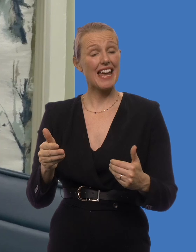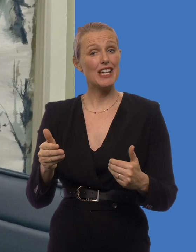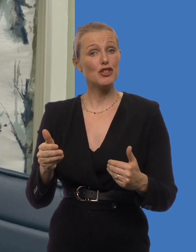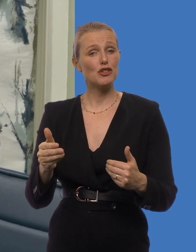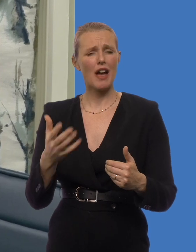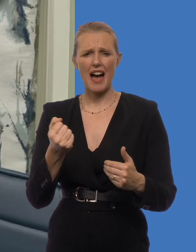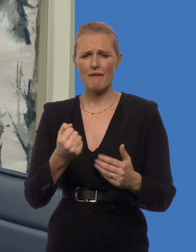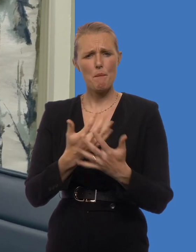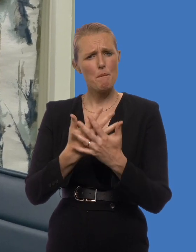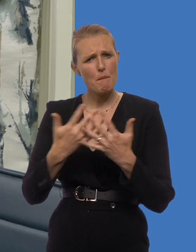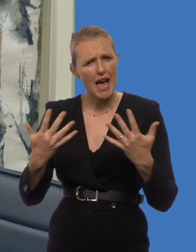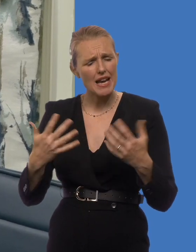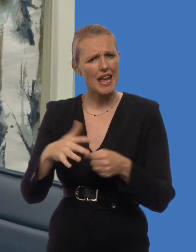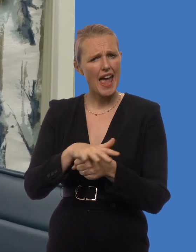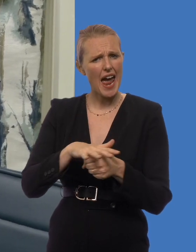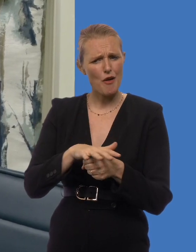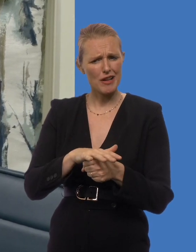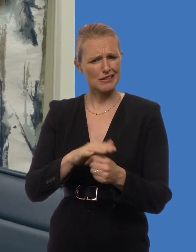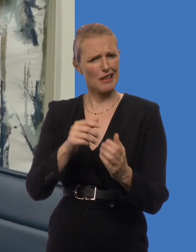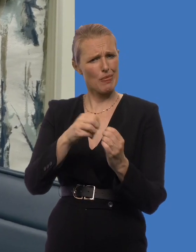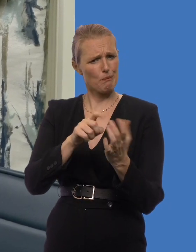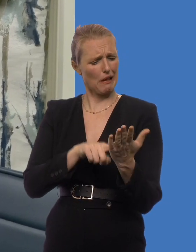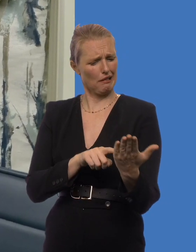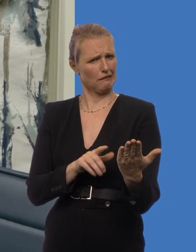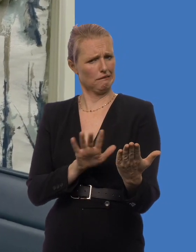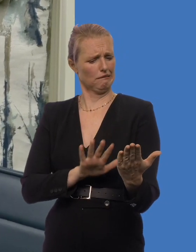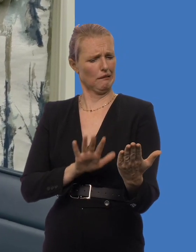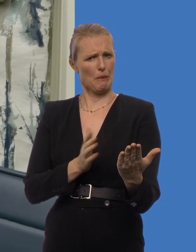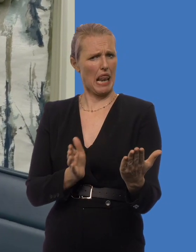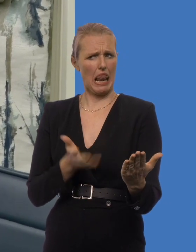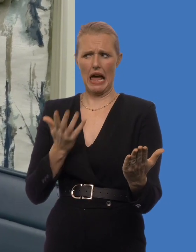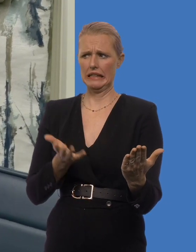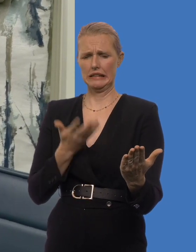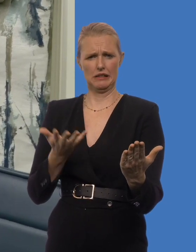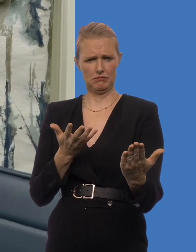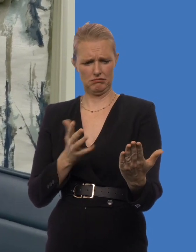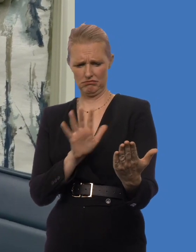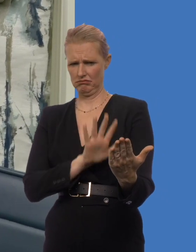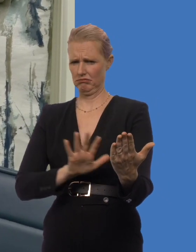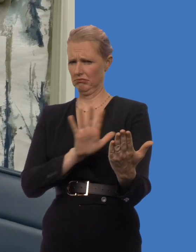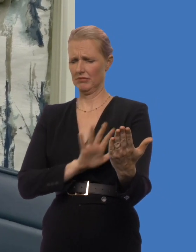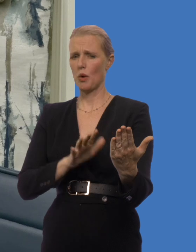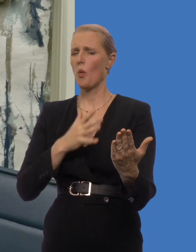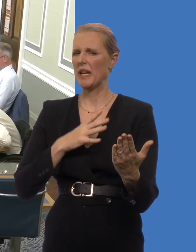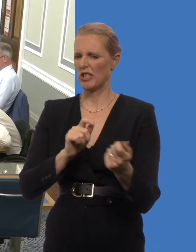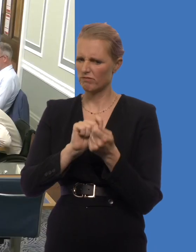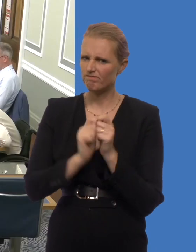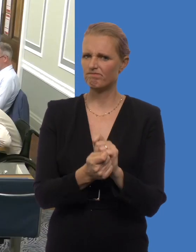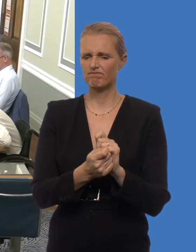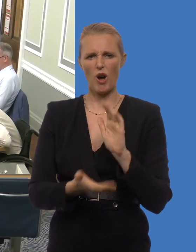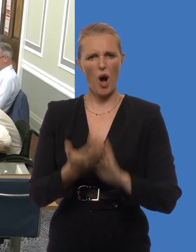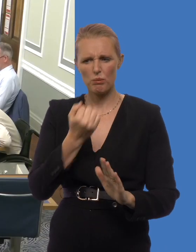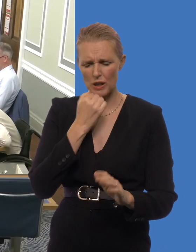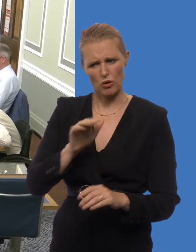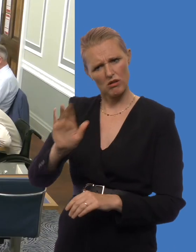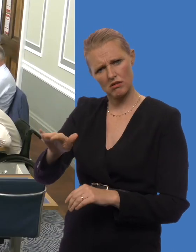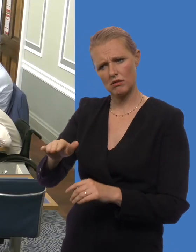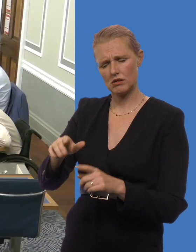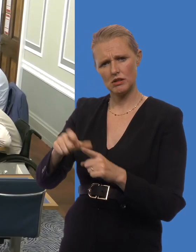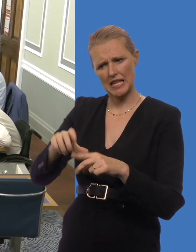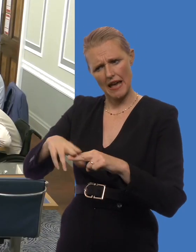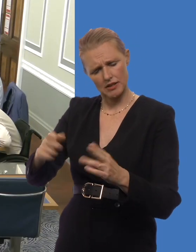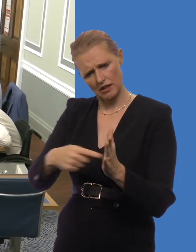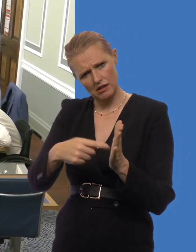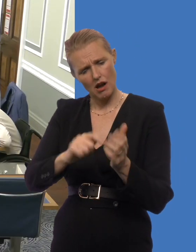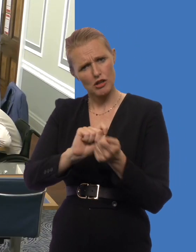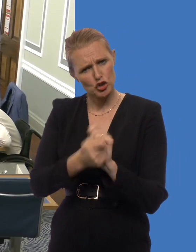number of areas that I think is a bit light in the bill that we could perhaps think about updating or getting the department to. Yeah,